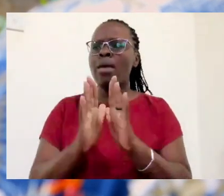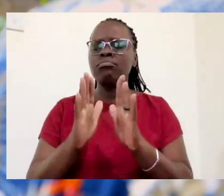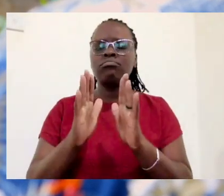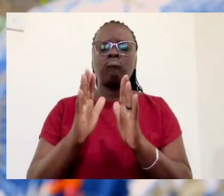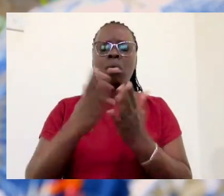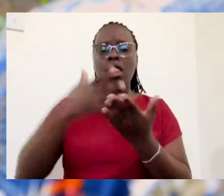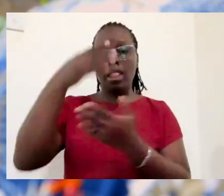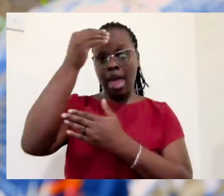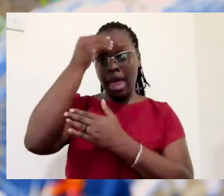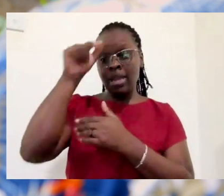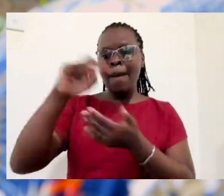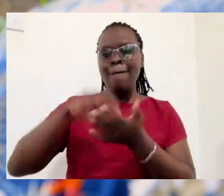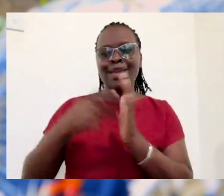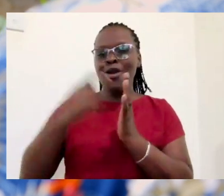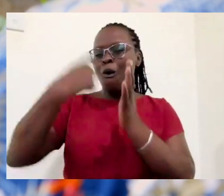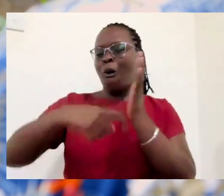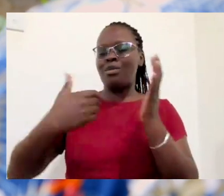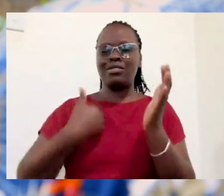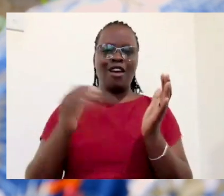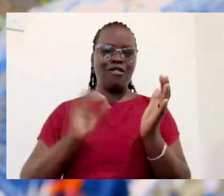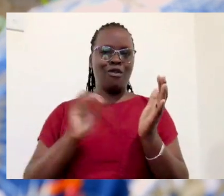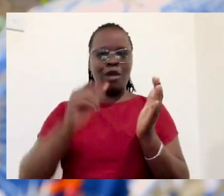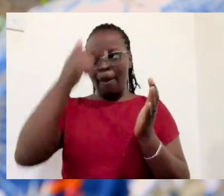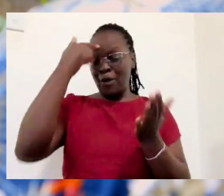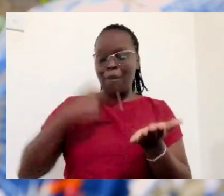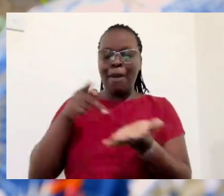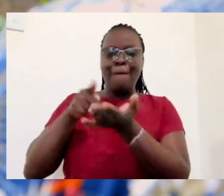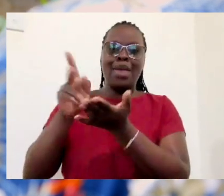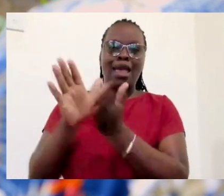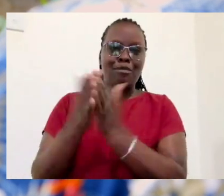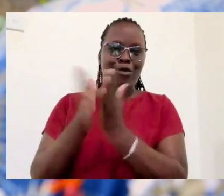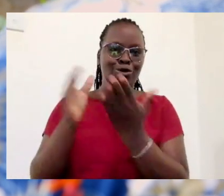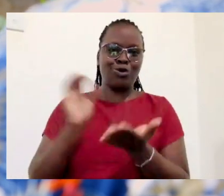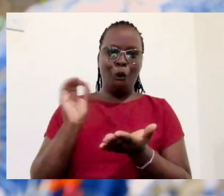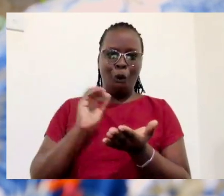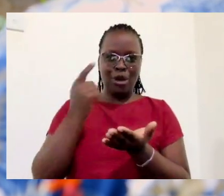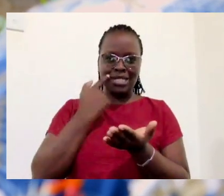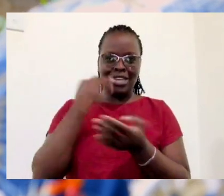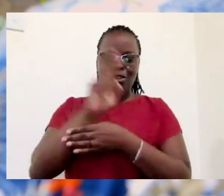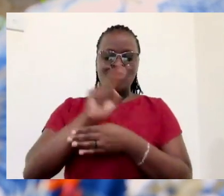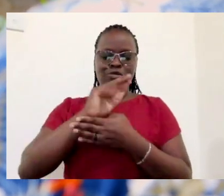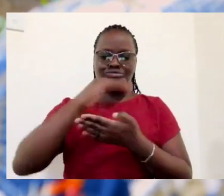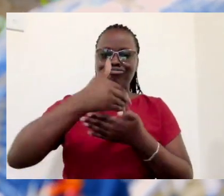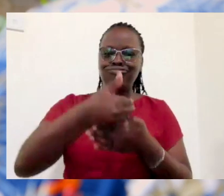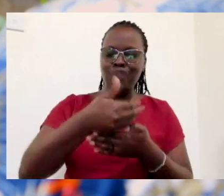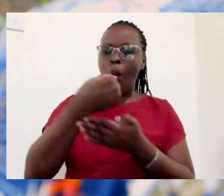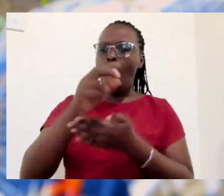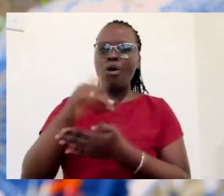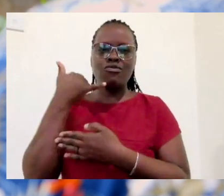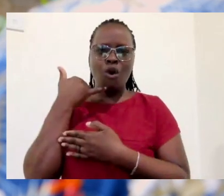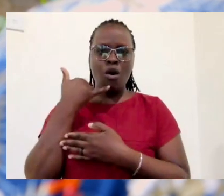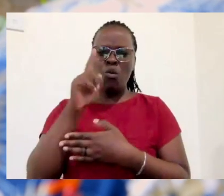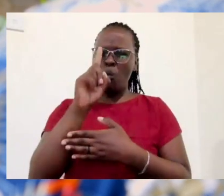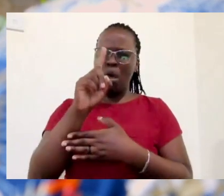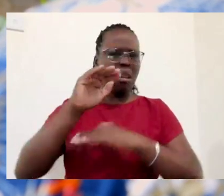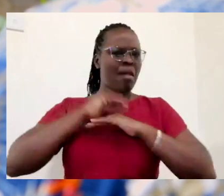it is inclusive in a way that there is no cost, because we don't have to purchase paper books to get the materials